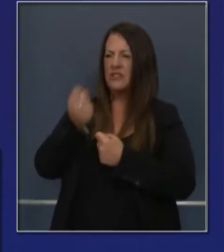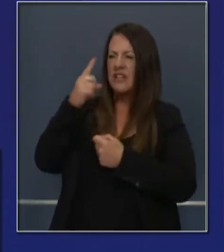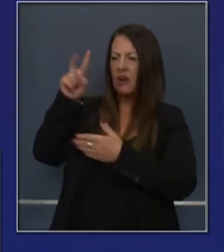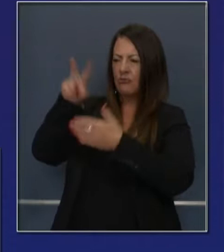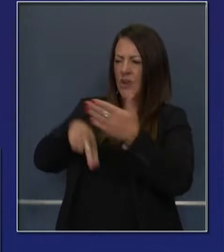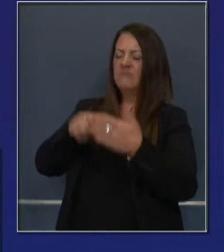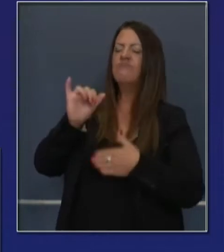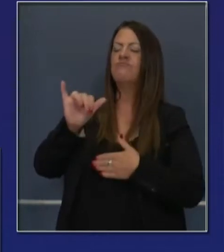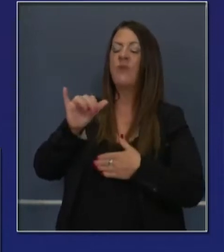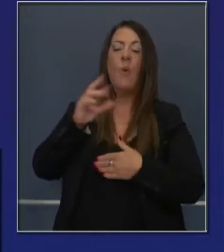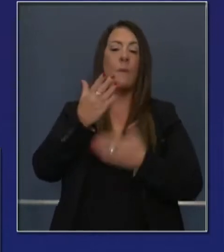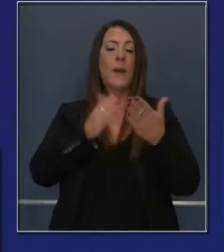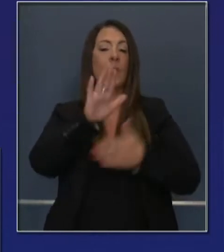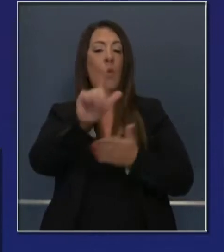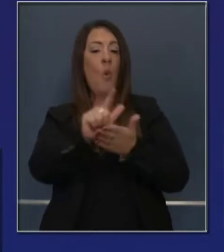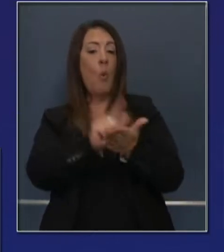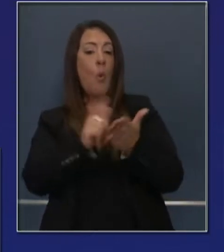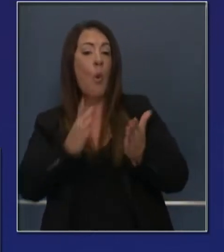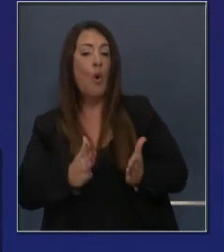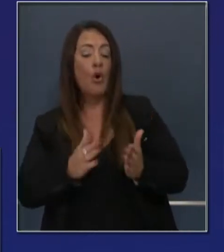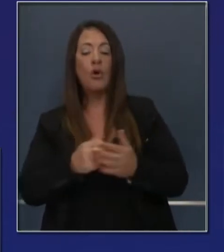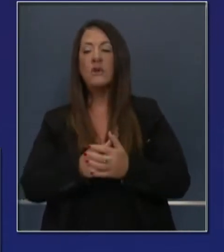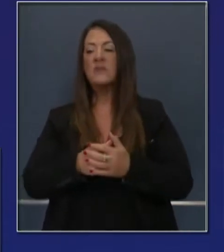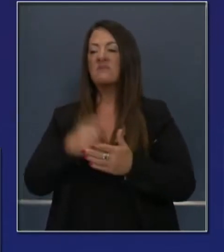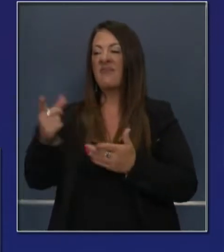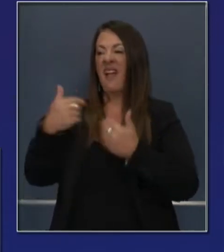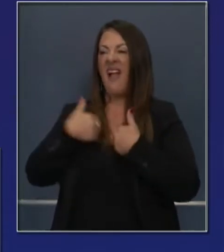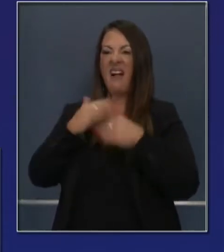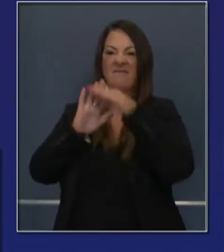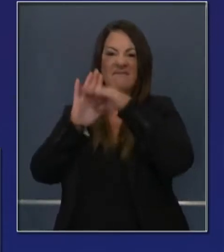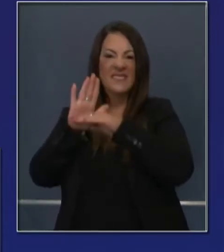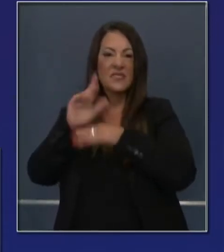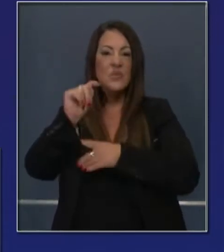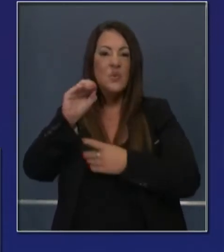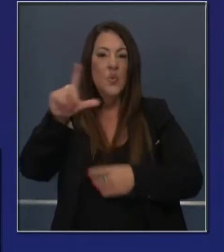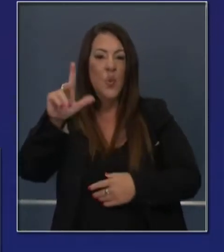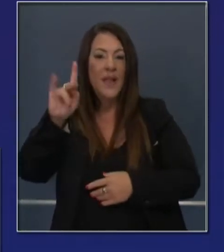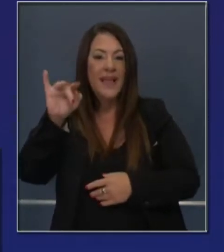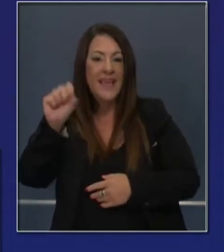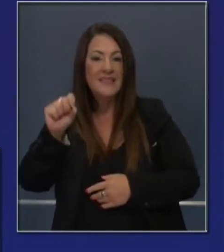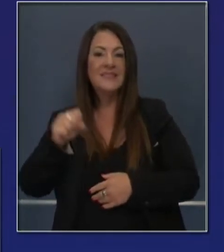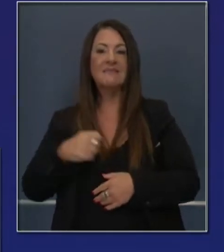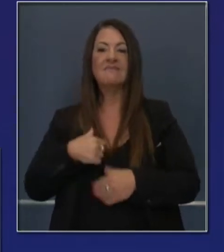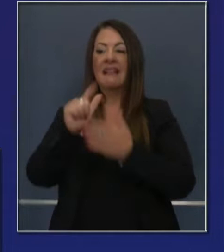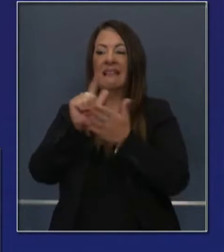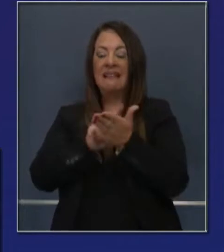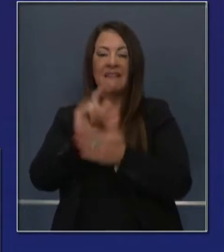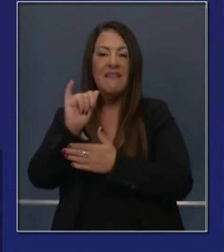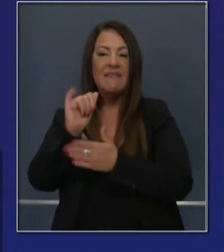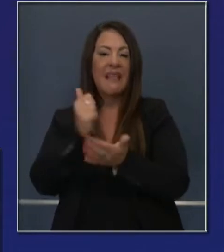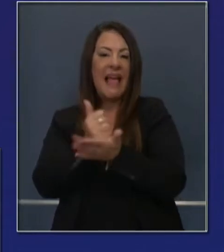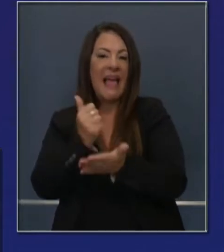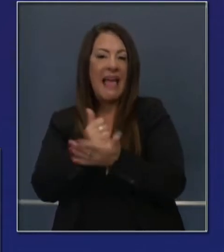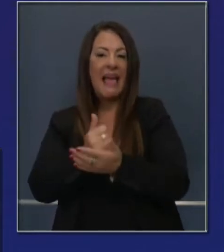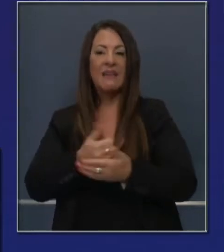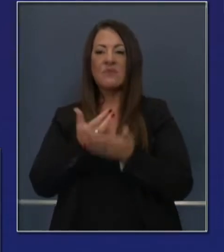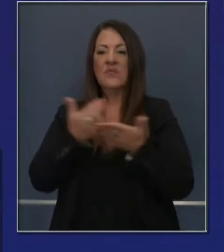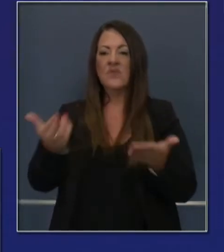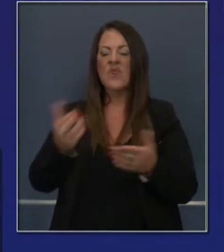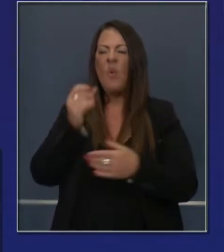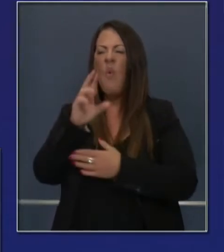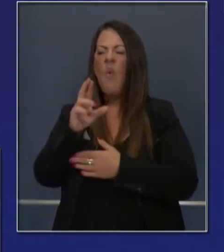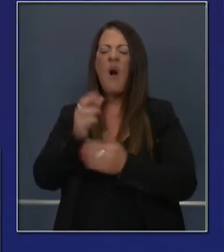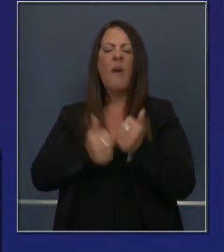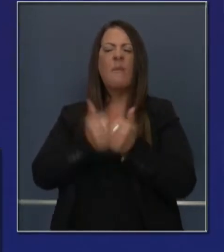understand as well. Toolkits, legal aid resources, as you see, and a FAQ section,